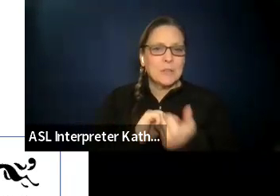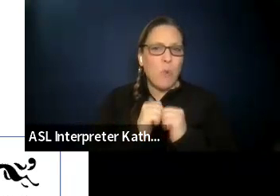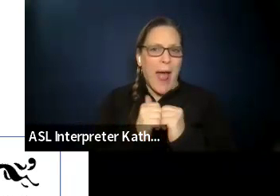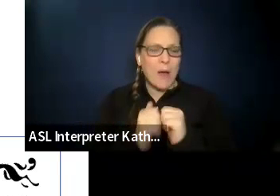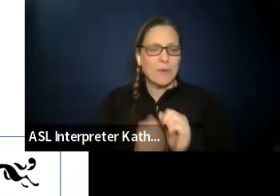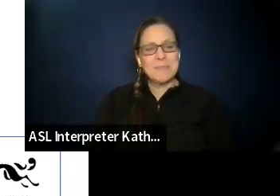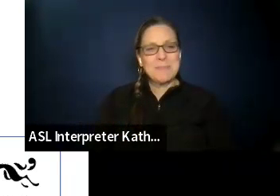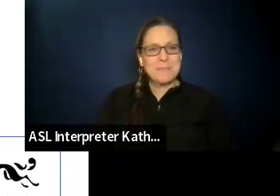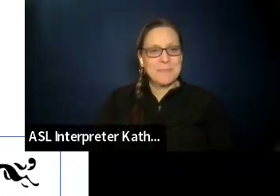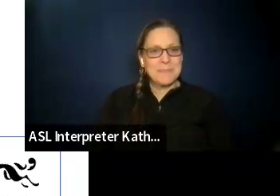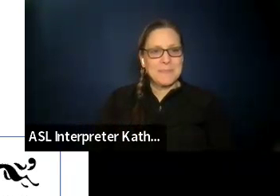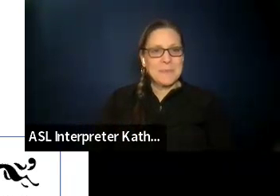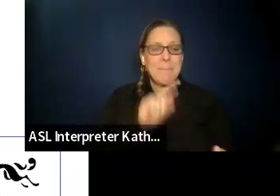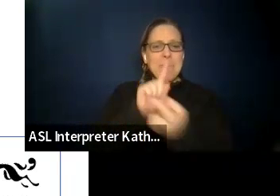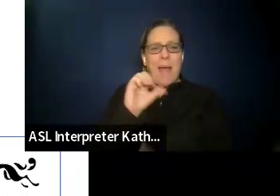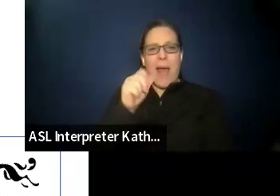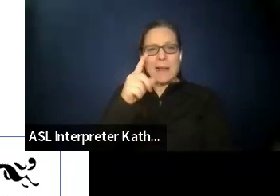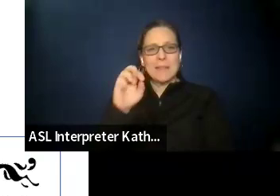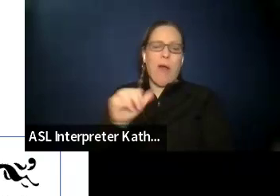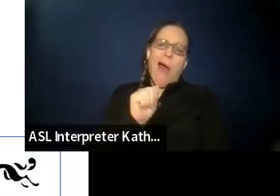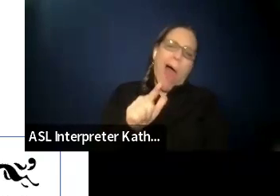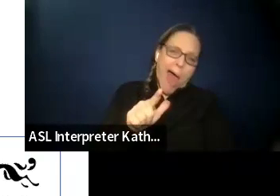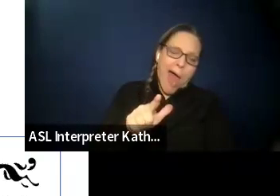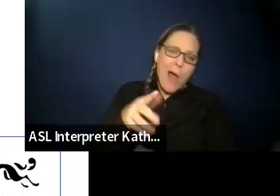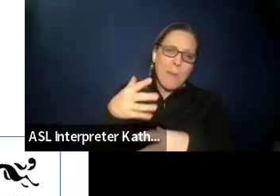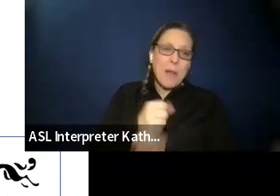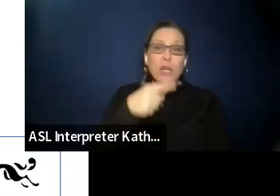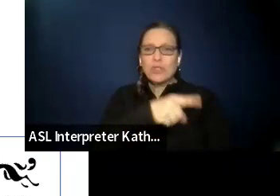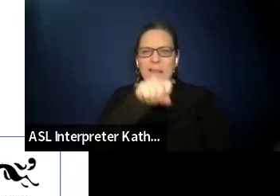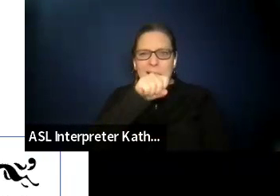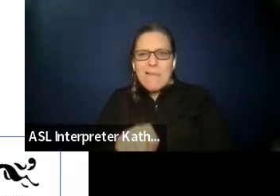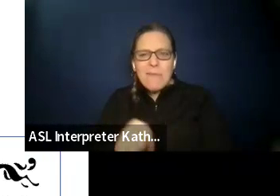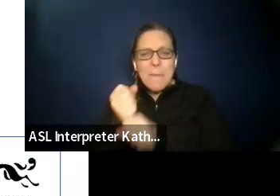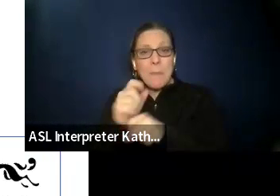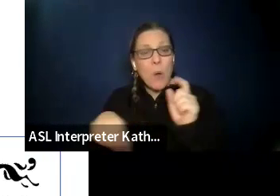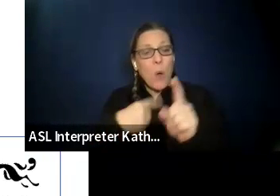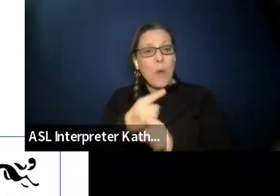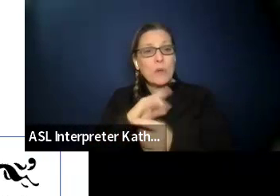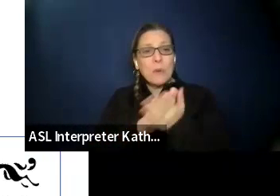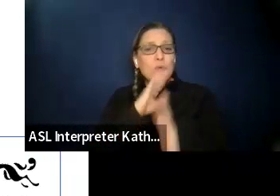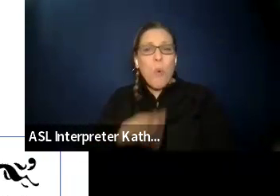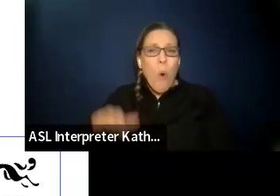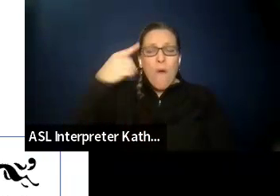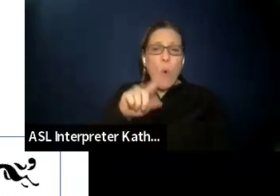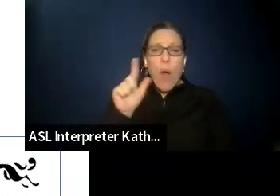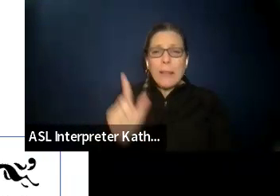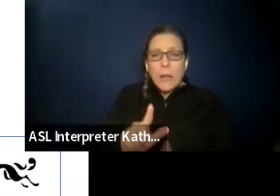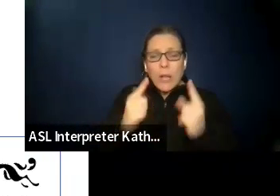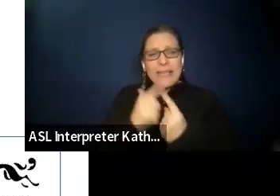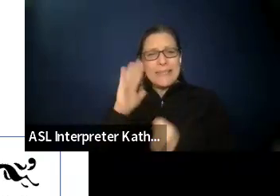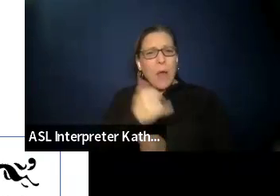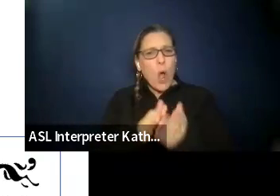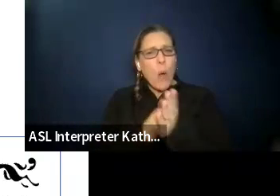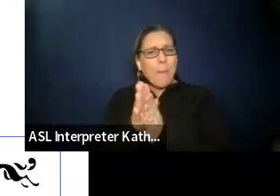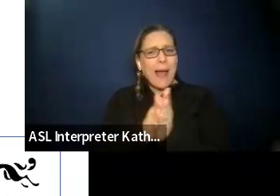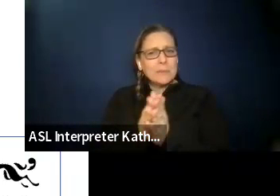Tryouts. Meet Alexandra, or Al for short. She loves baseball, but when she grows too old for Little League, it seems like her passion has come